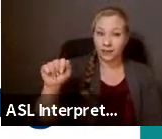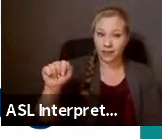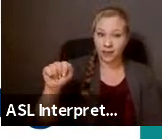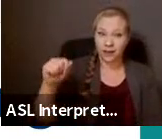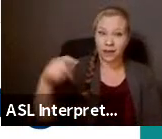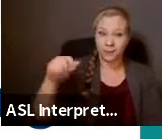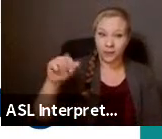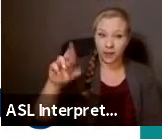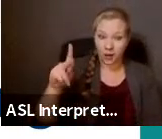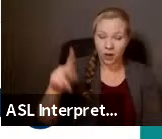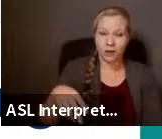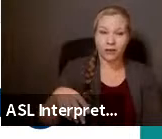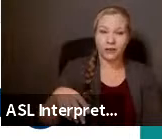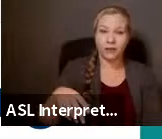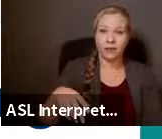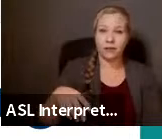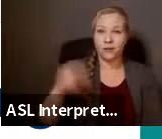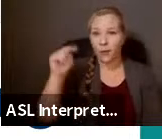Northeast, Southeast Portland,